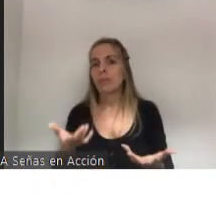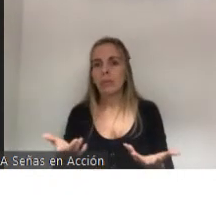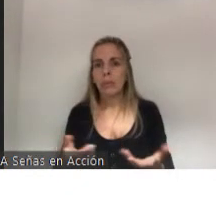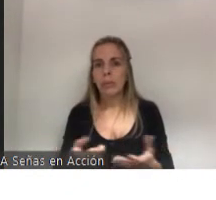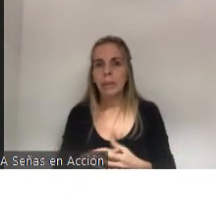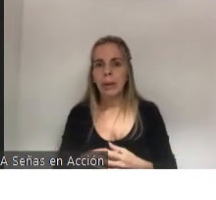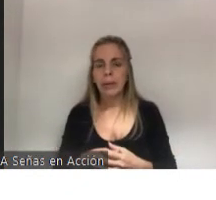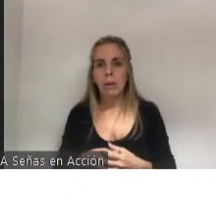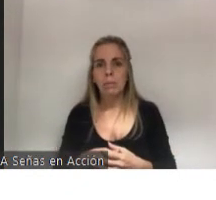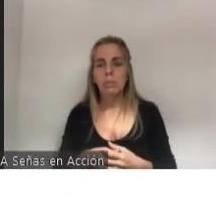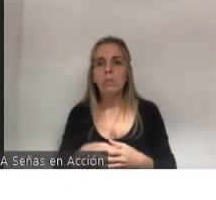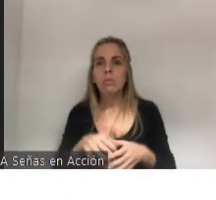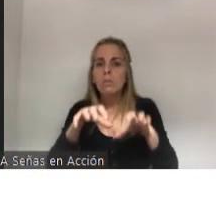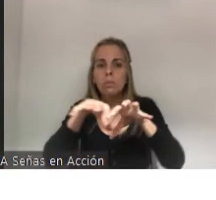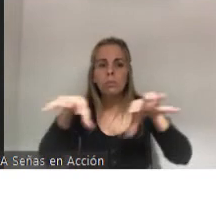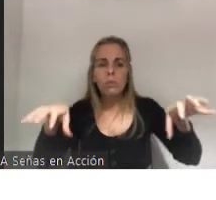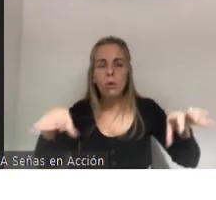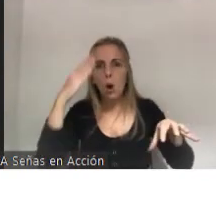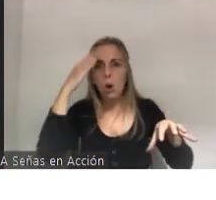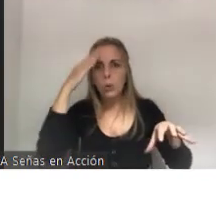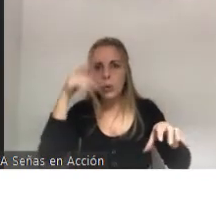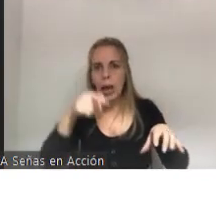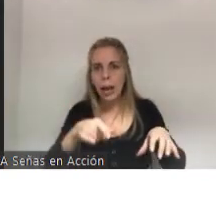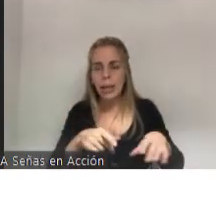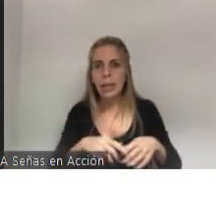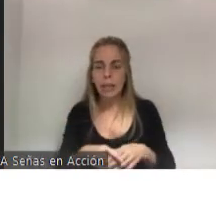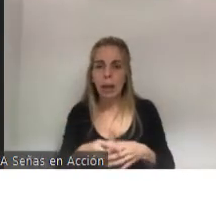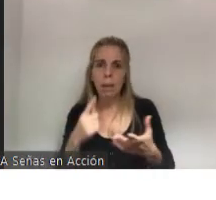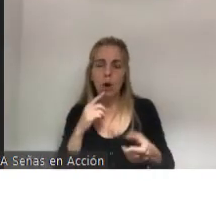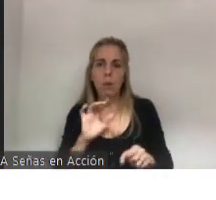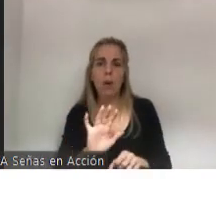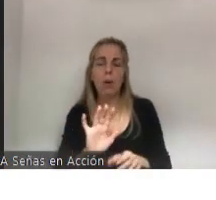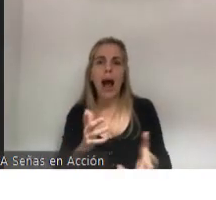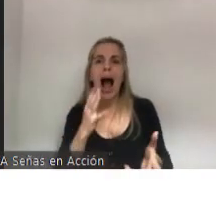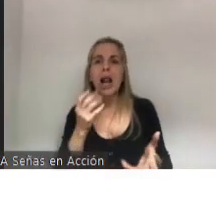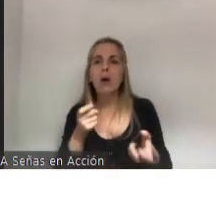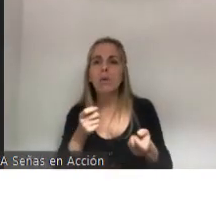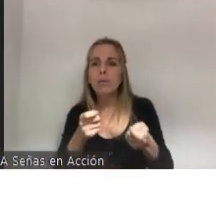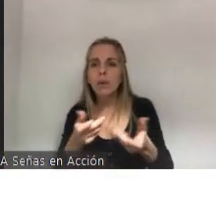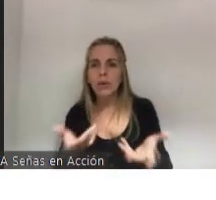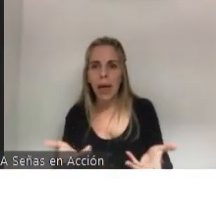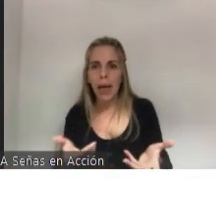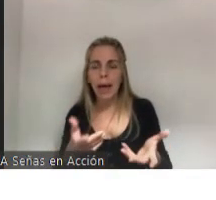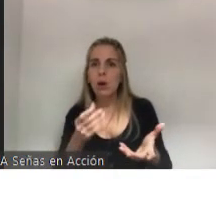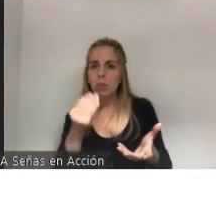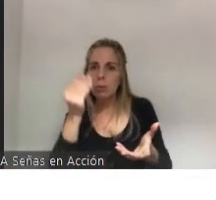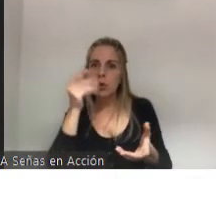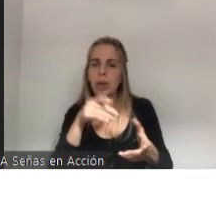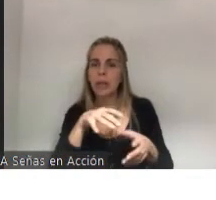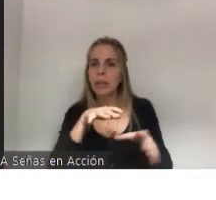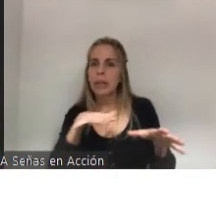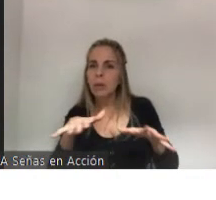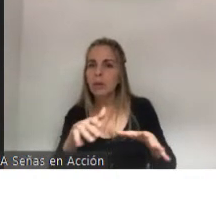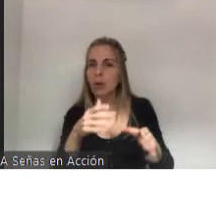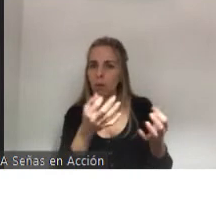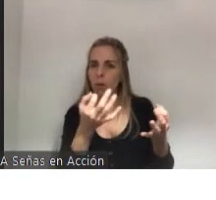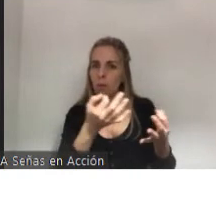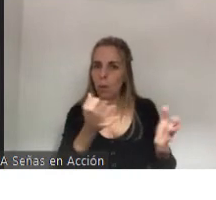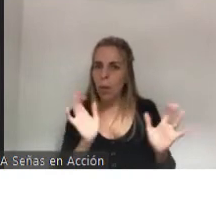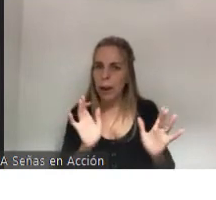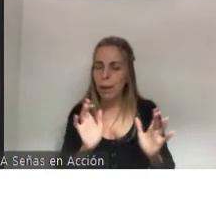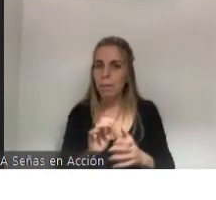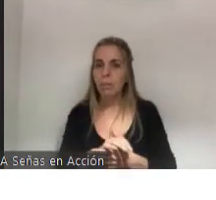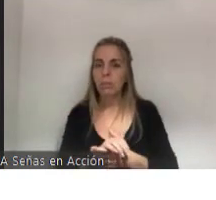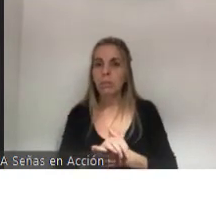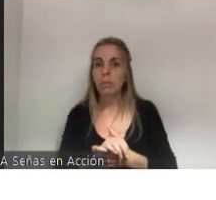ocean. Cultural agents have been forced to go digital in a forced manner. It's good and